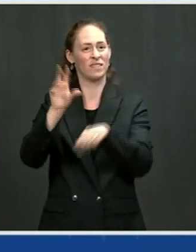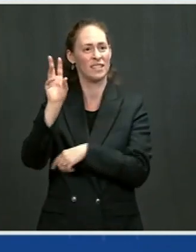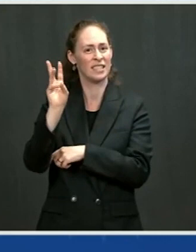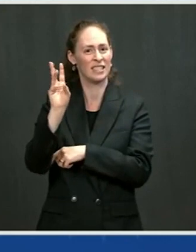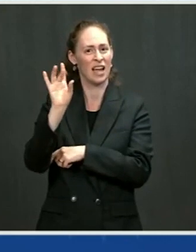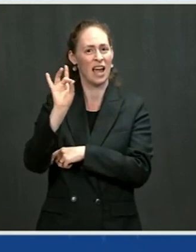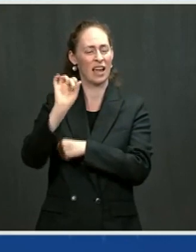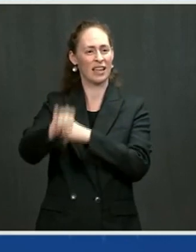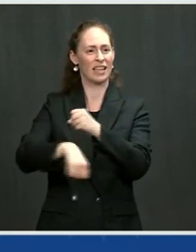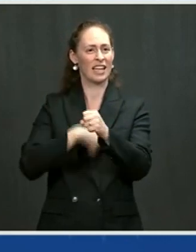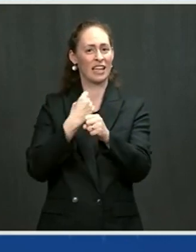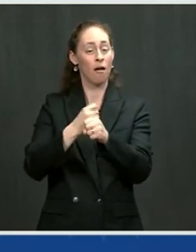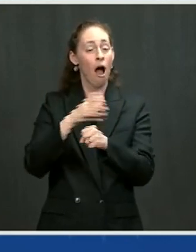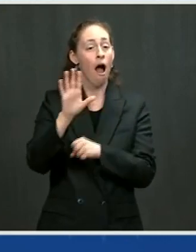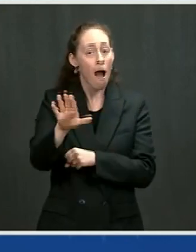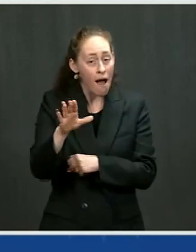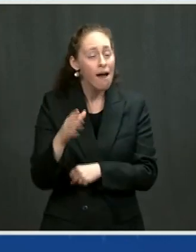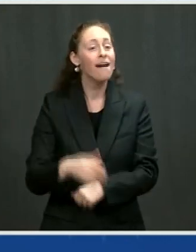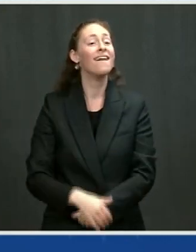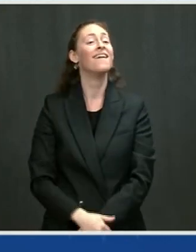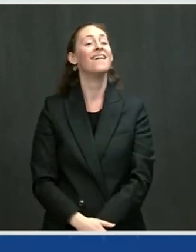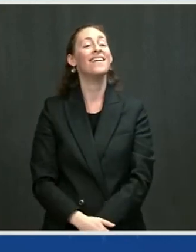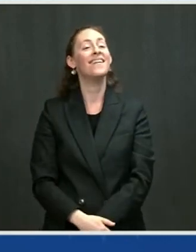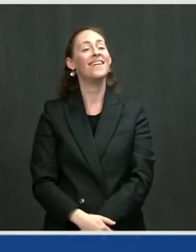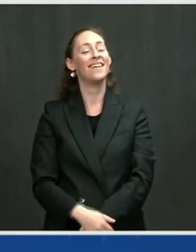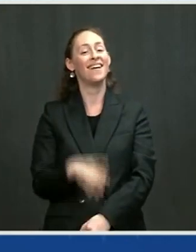up. We both married way up.